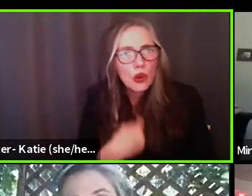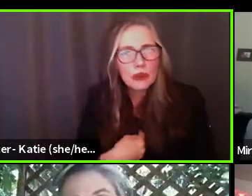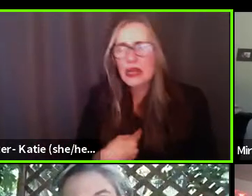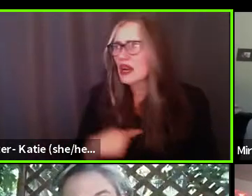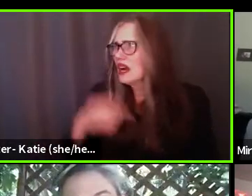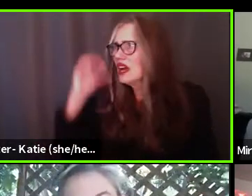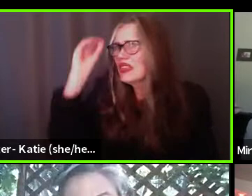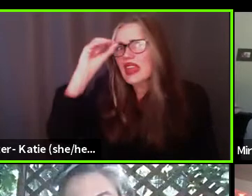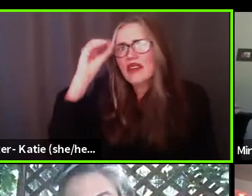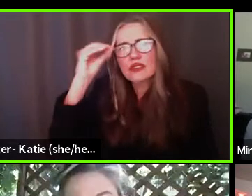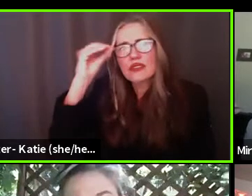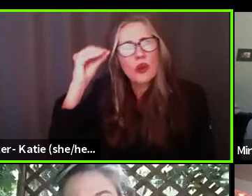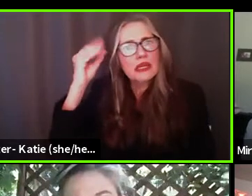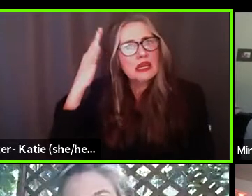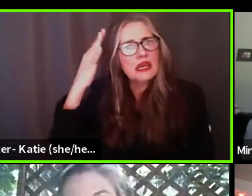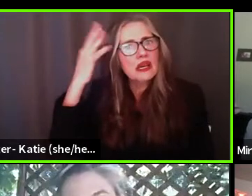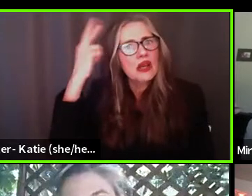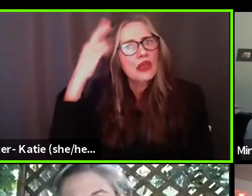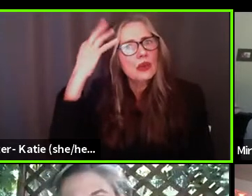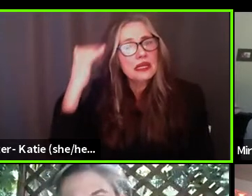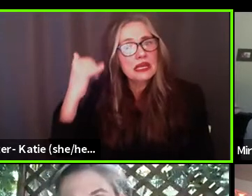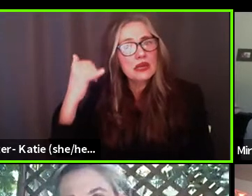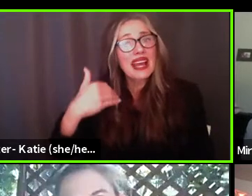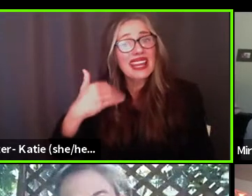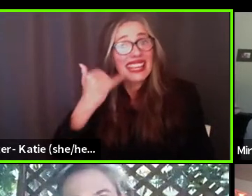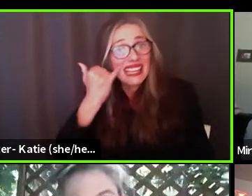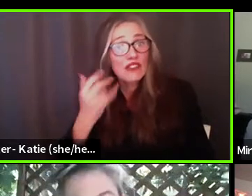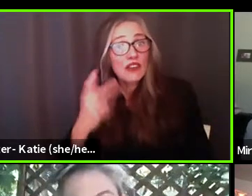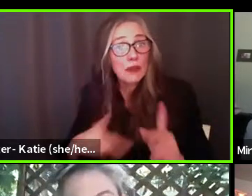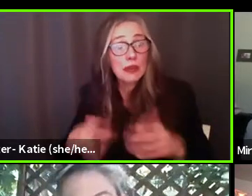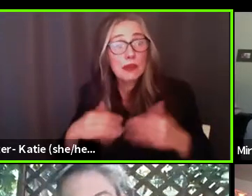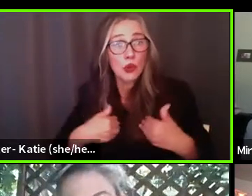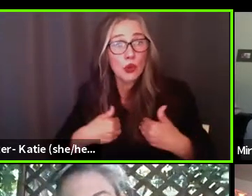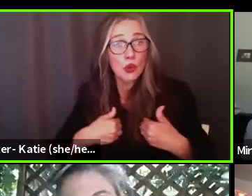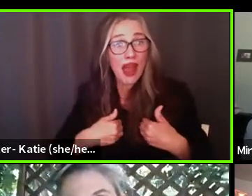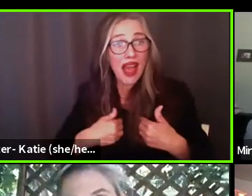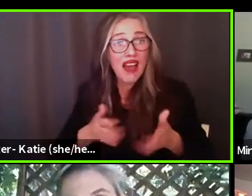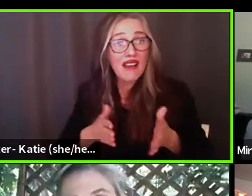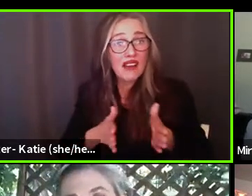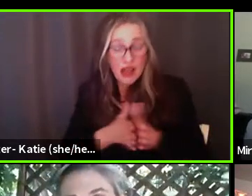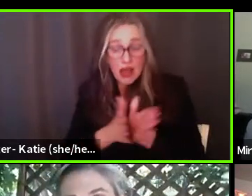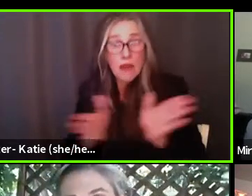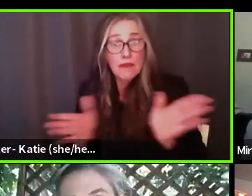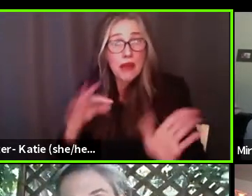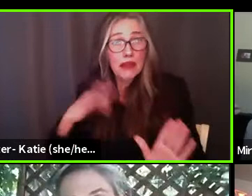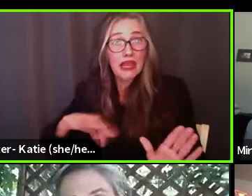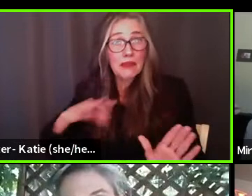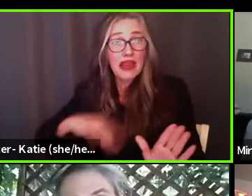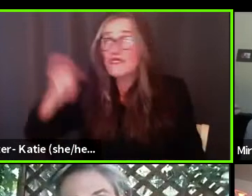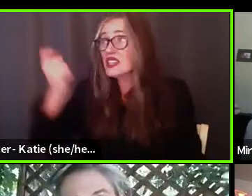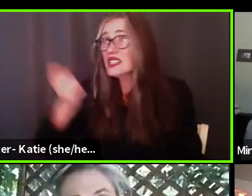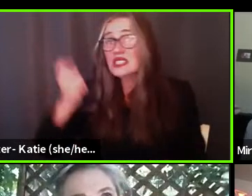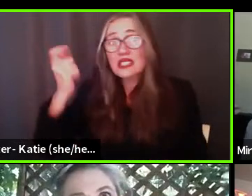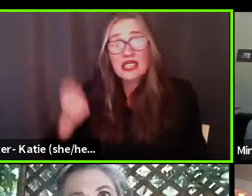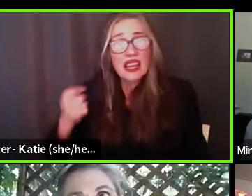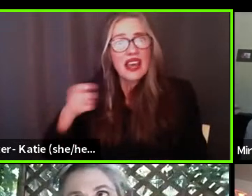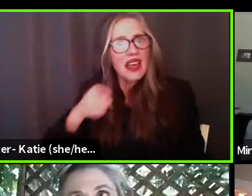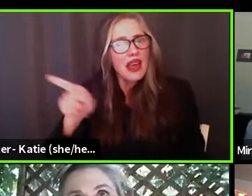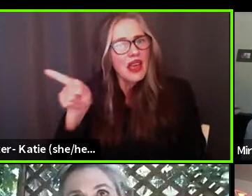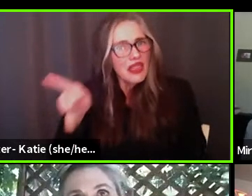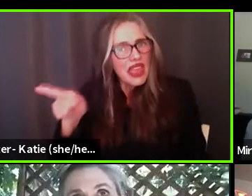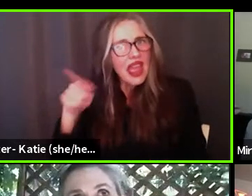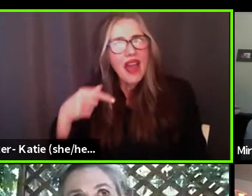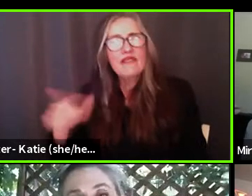extra safeguards put in place for people who are on public benefits around getting sterilizations wasn't just extra